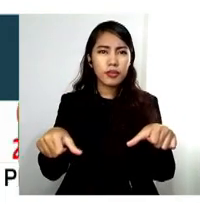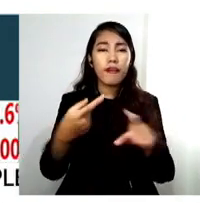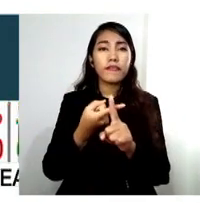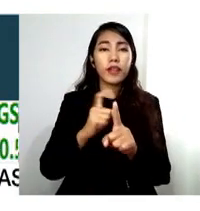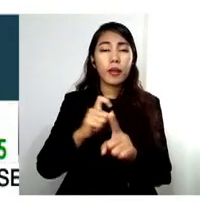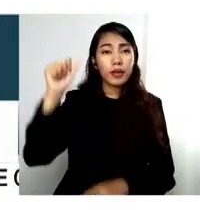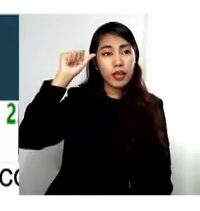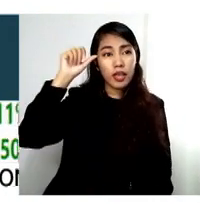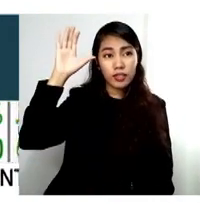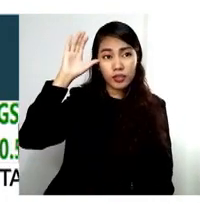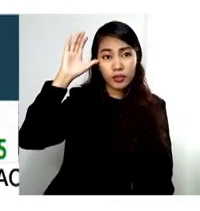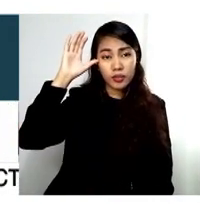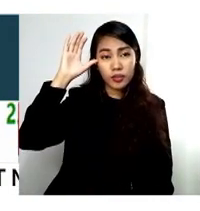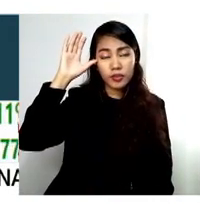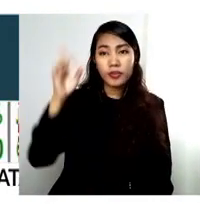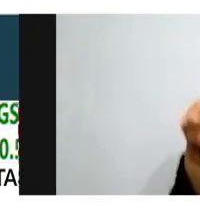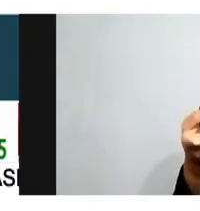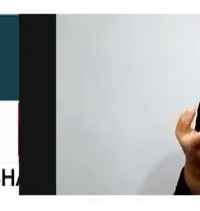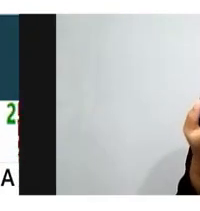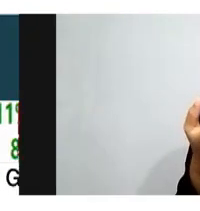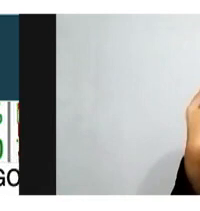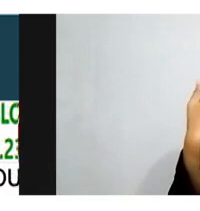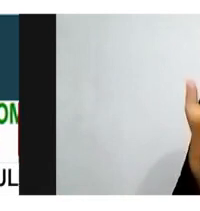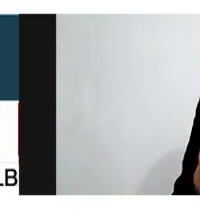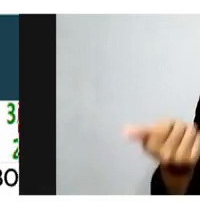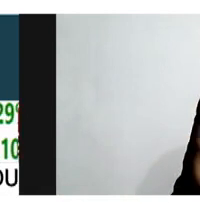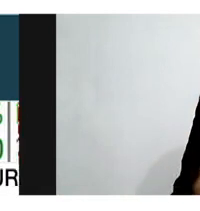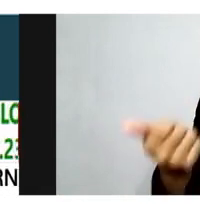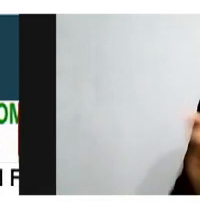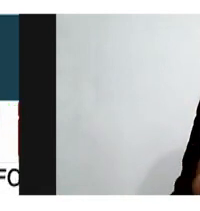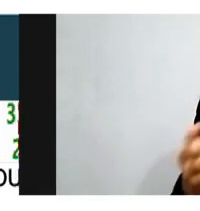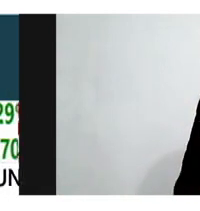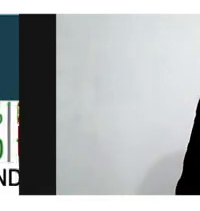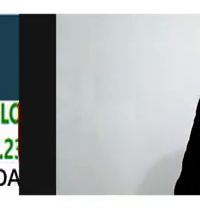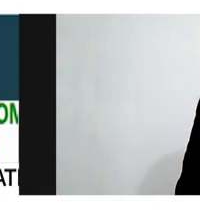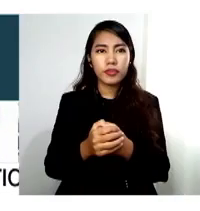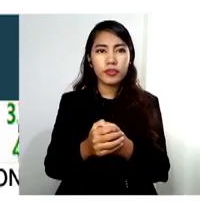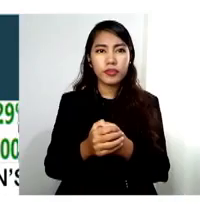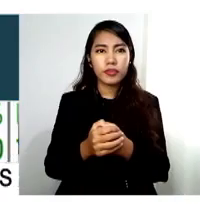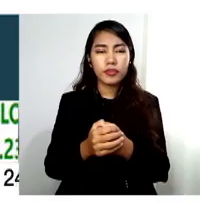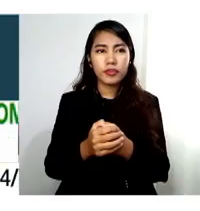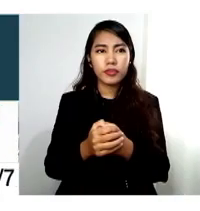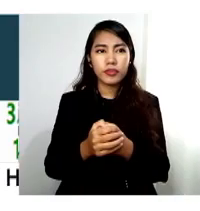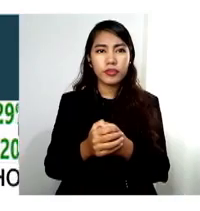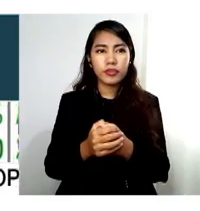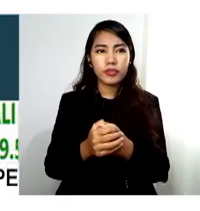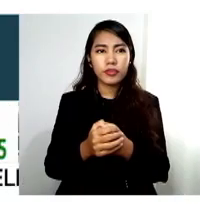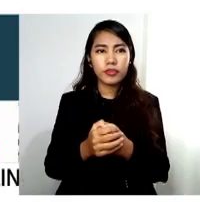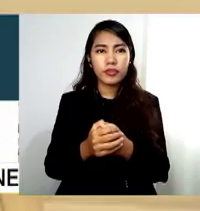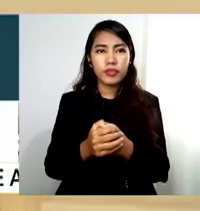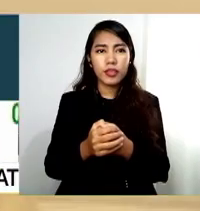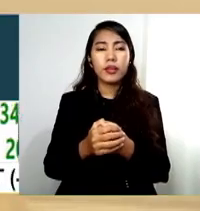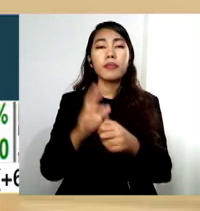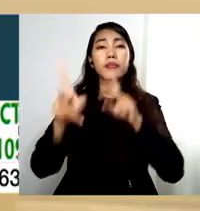Speaker Cayetano will be made? Did the president and the people that he met last night